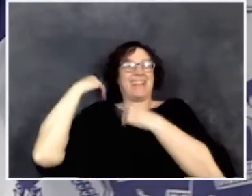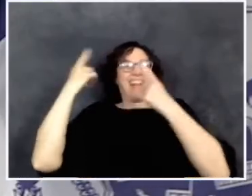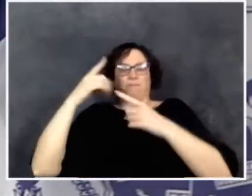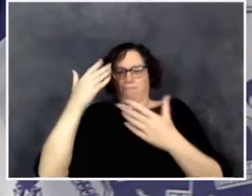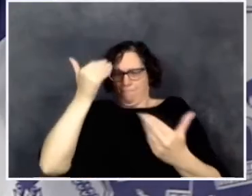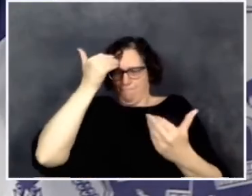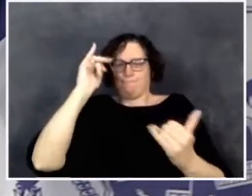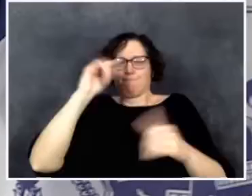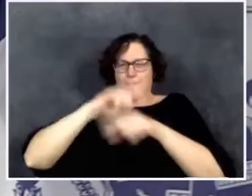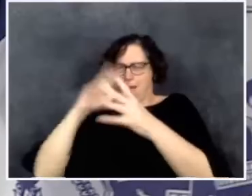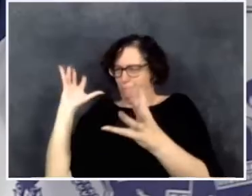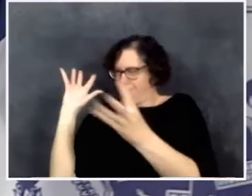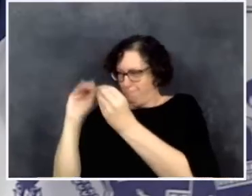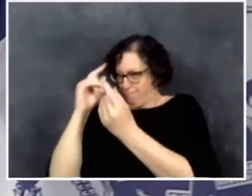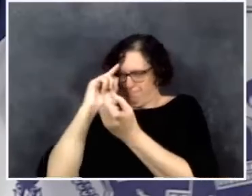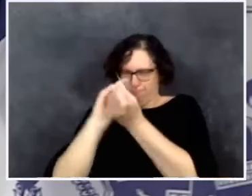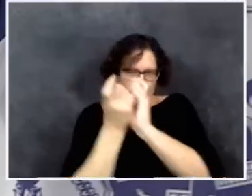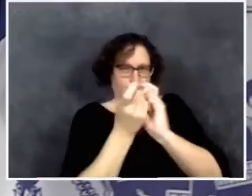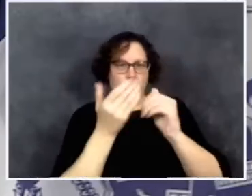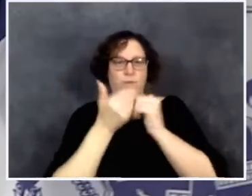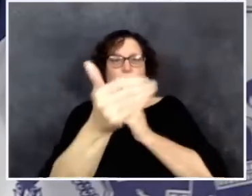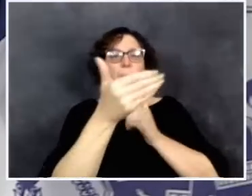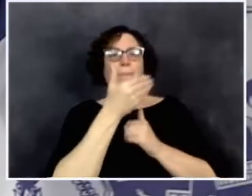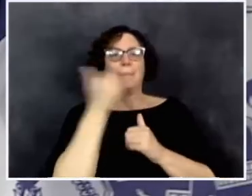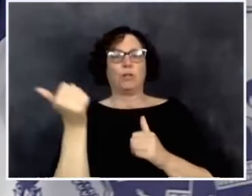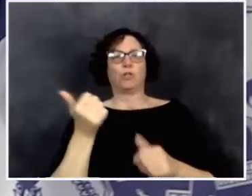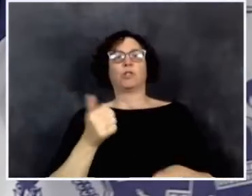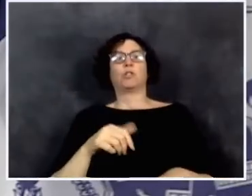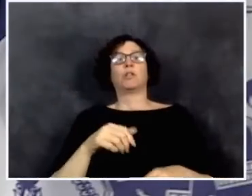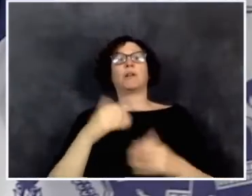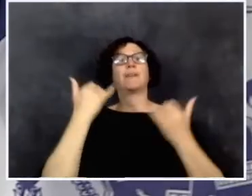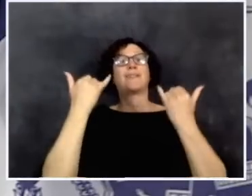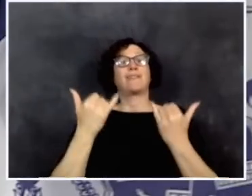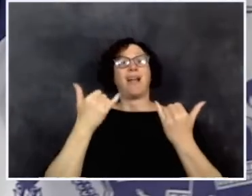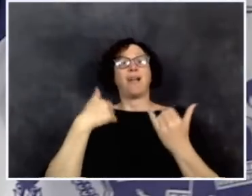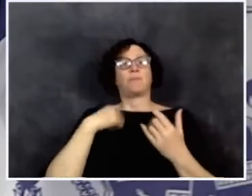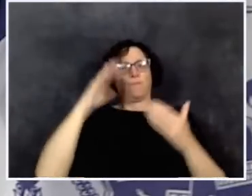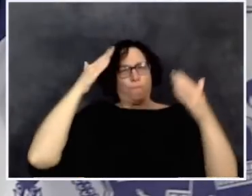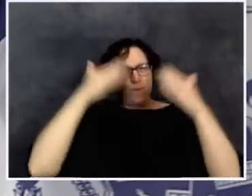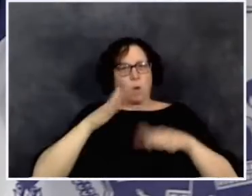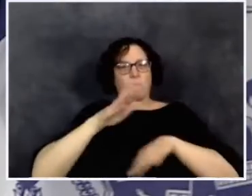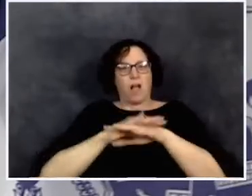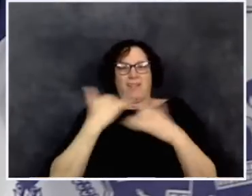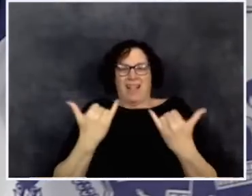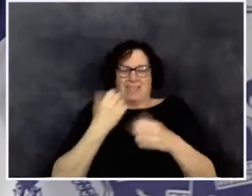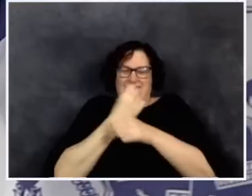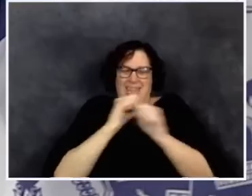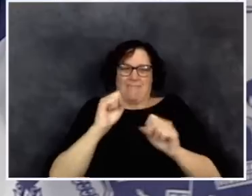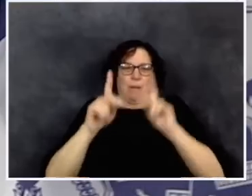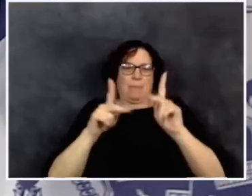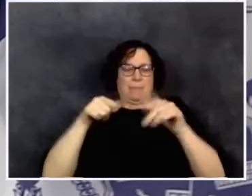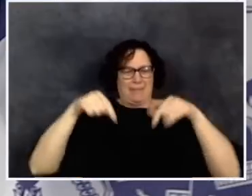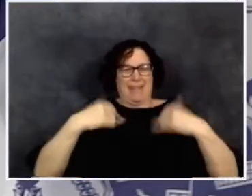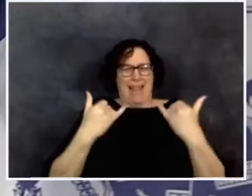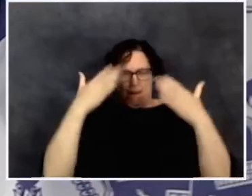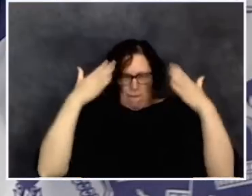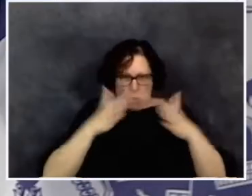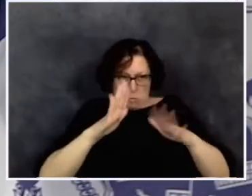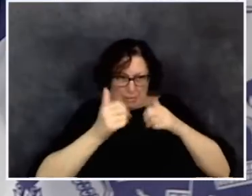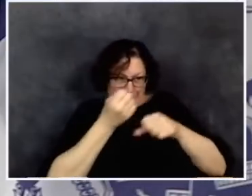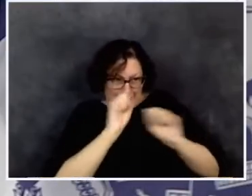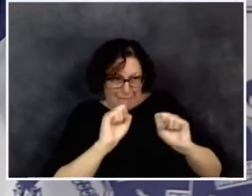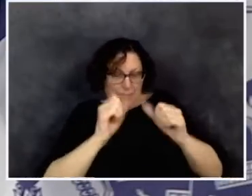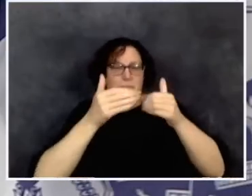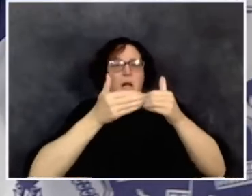fighting this immediate war, and we're far from out of the woods. So I think the time to try and figure out everything